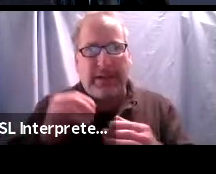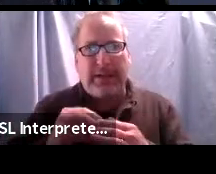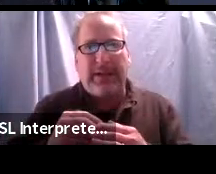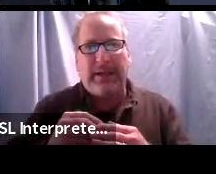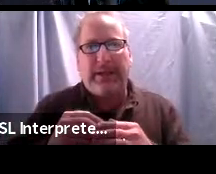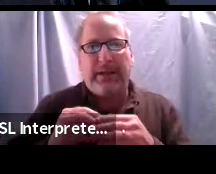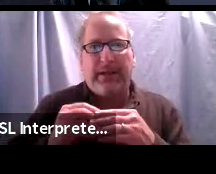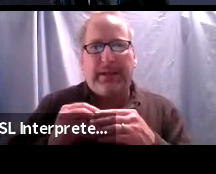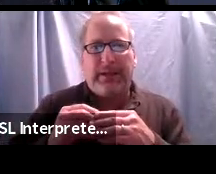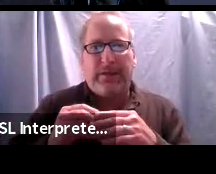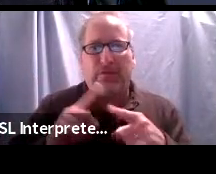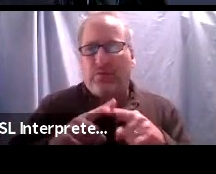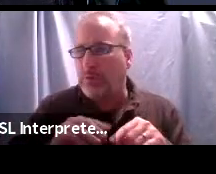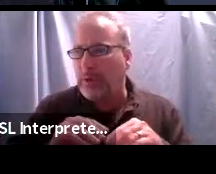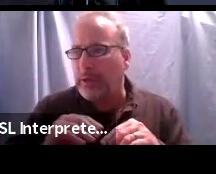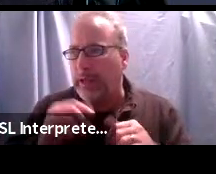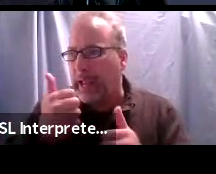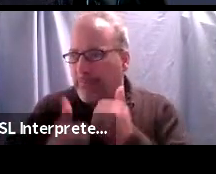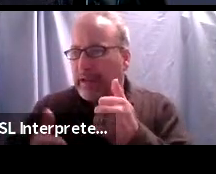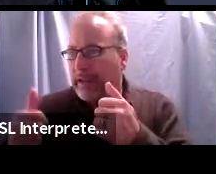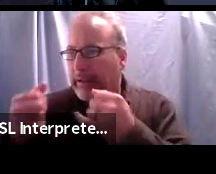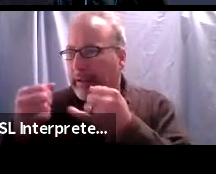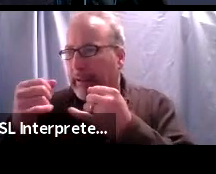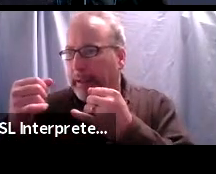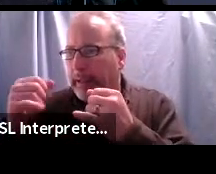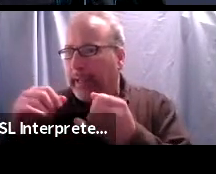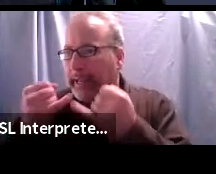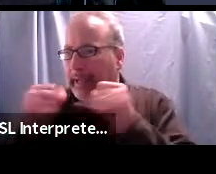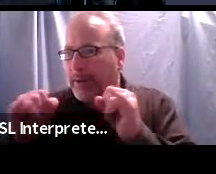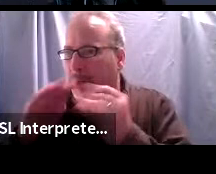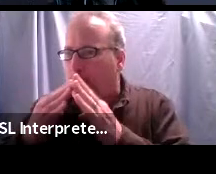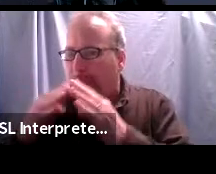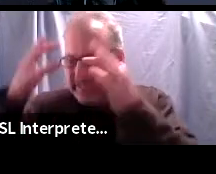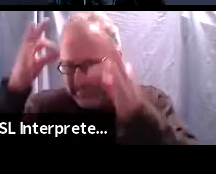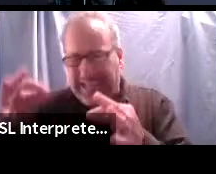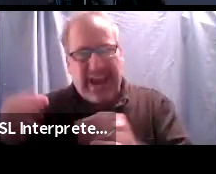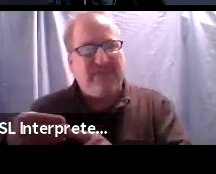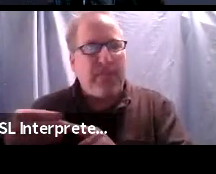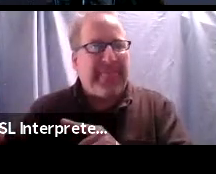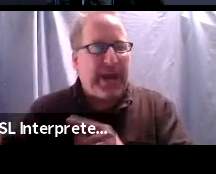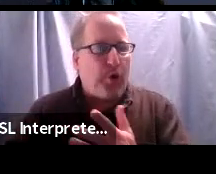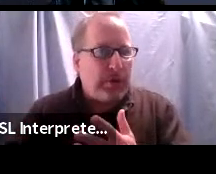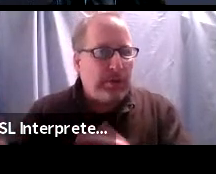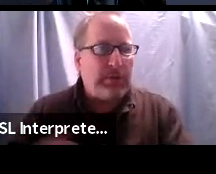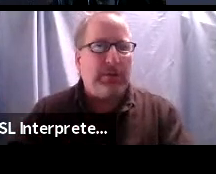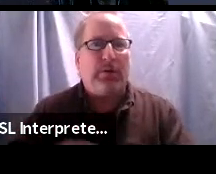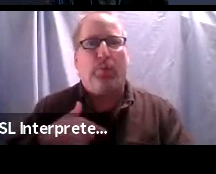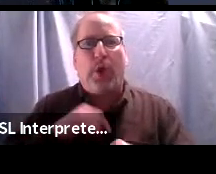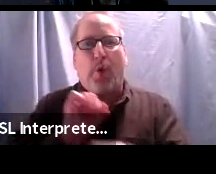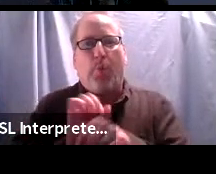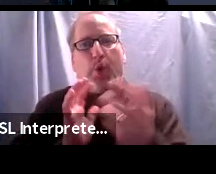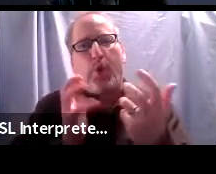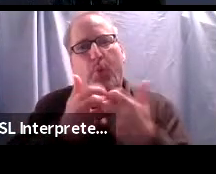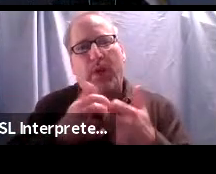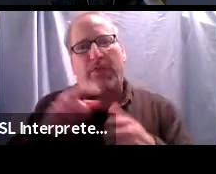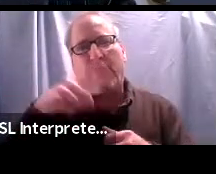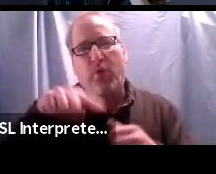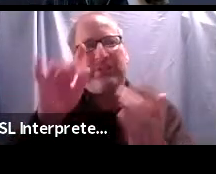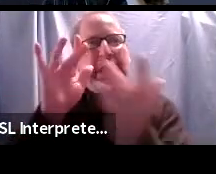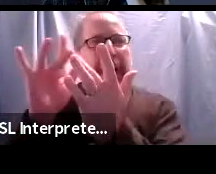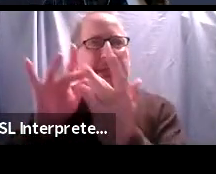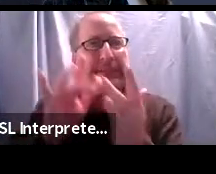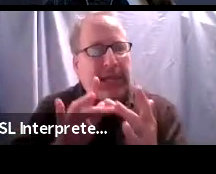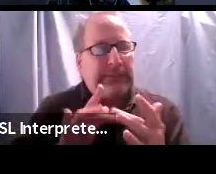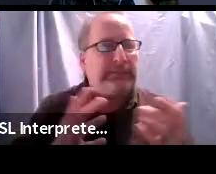in every community kind of decide from there maybe what we do. And so the update there is just we are working with those contacts, those